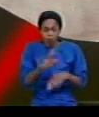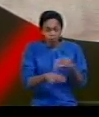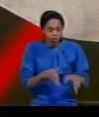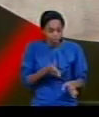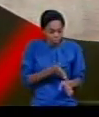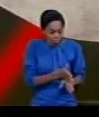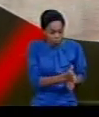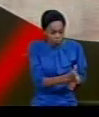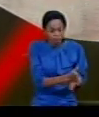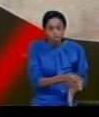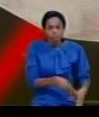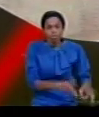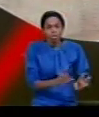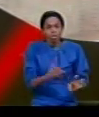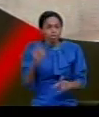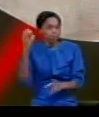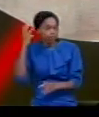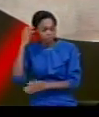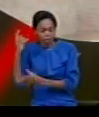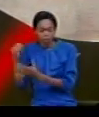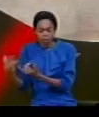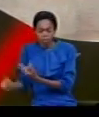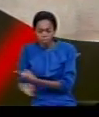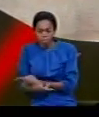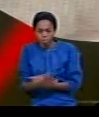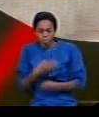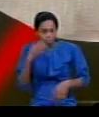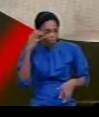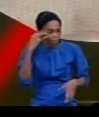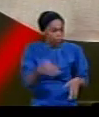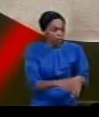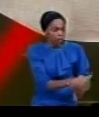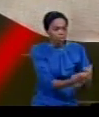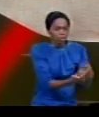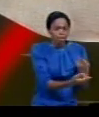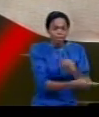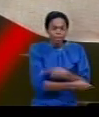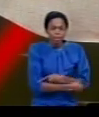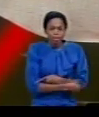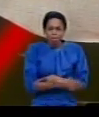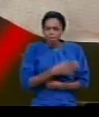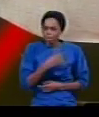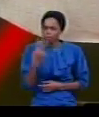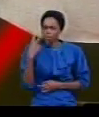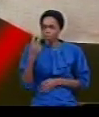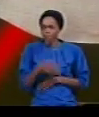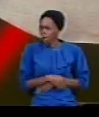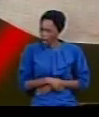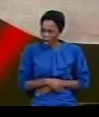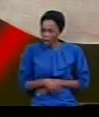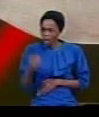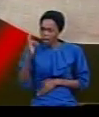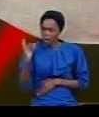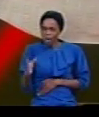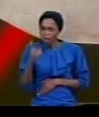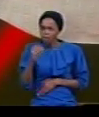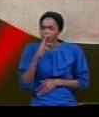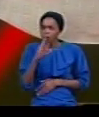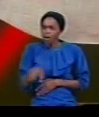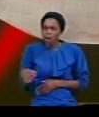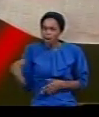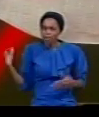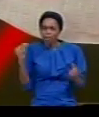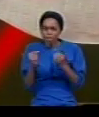listen to them one day, and then you listen to them another day. You say, preacher, you're contradicting